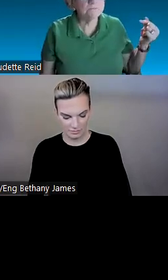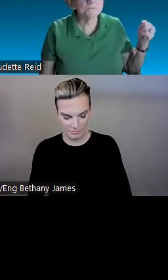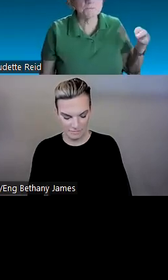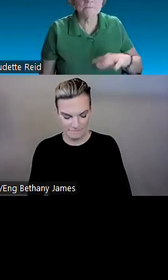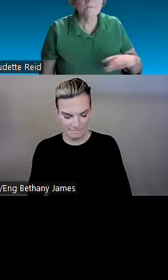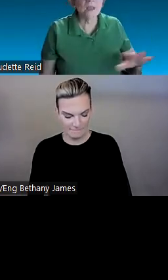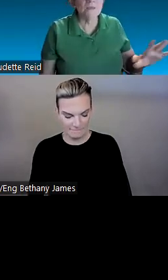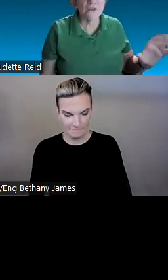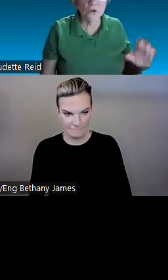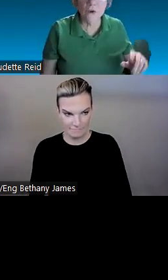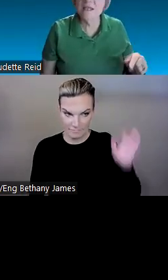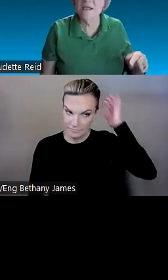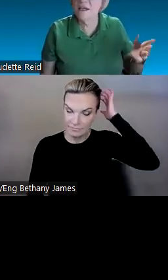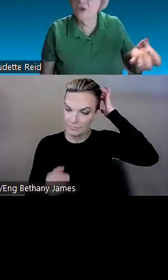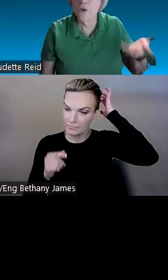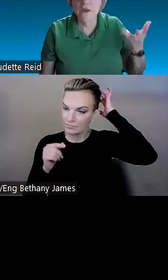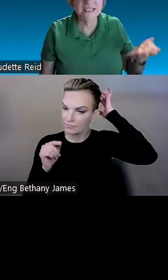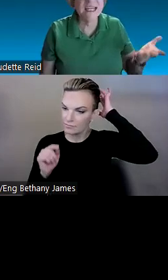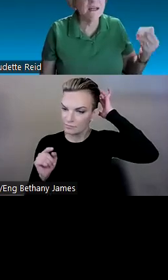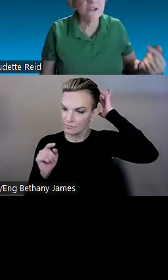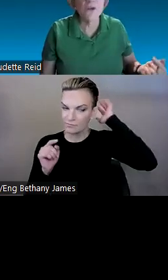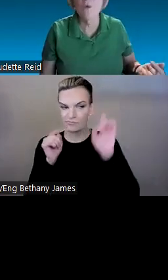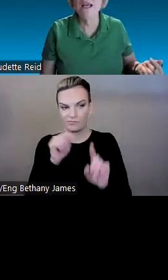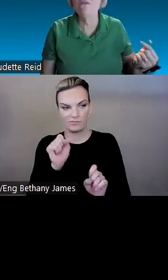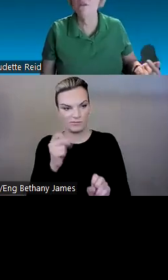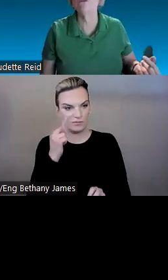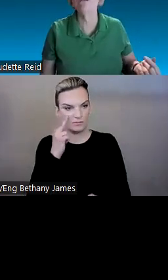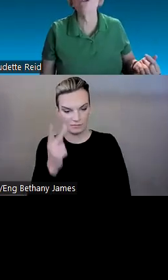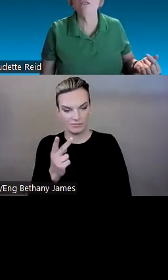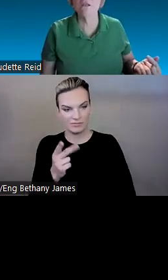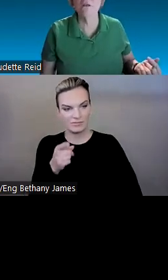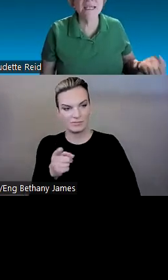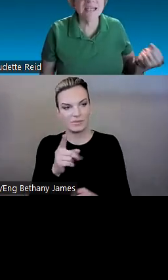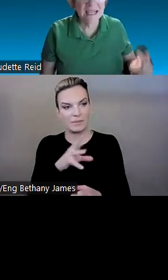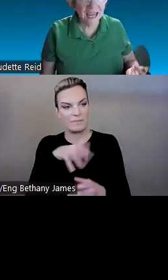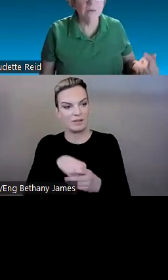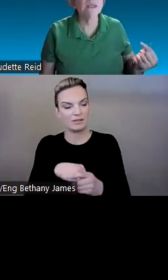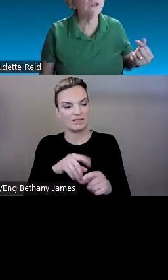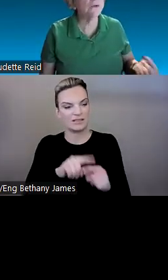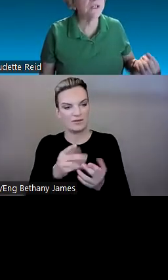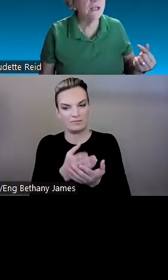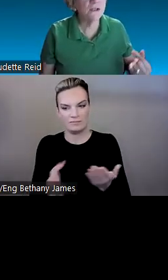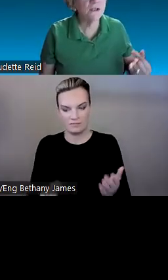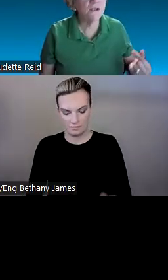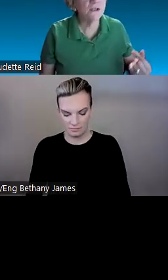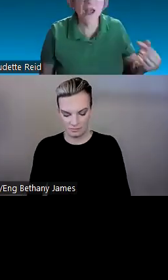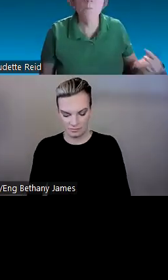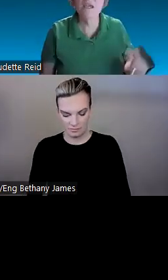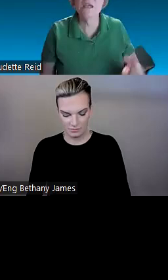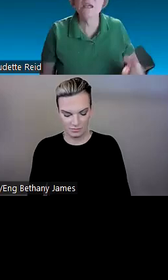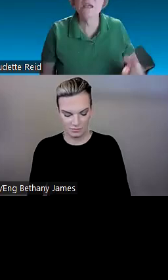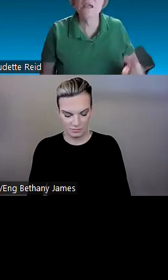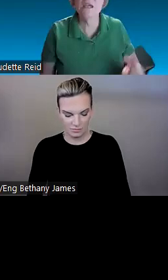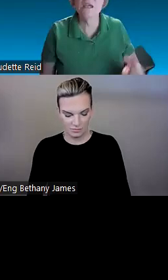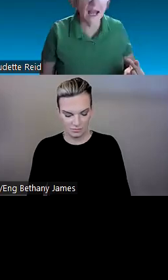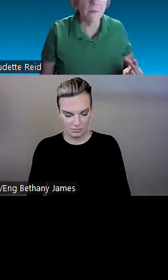available. There's a great, as you have seen, so many of the built-in utilities can be used to help